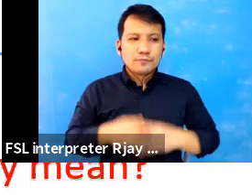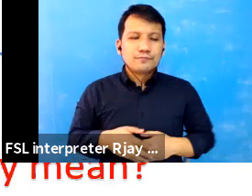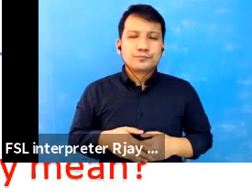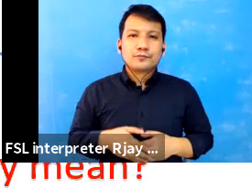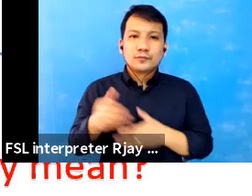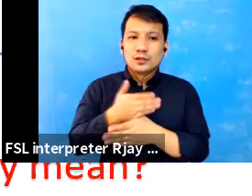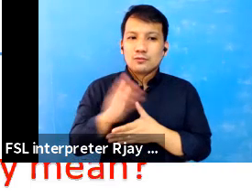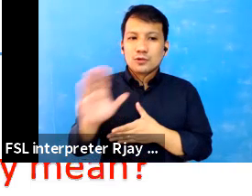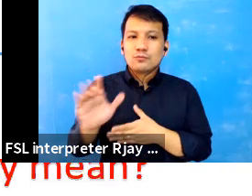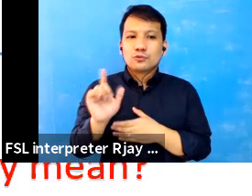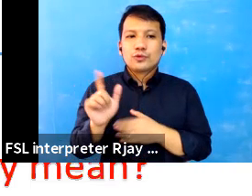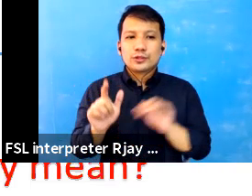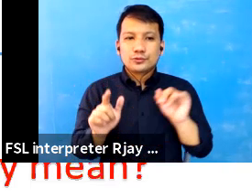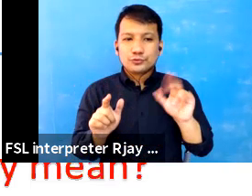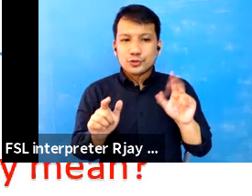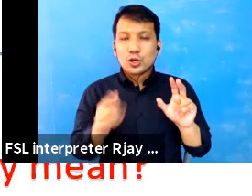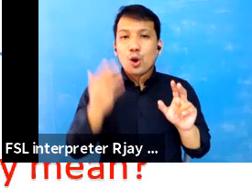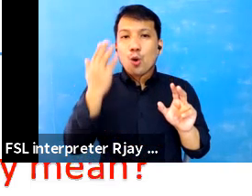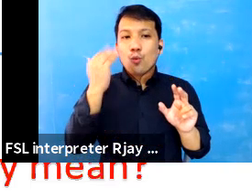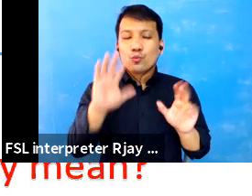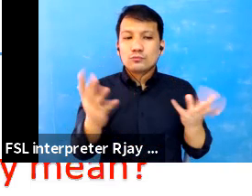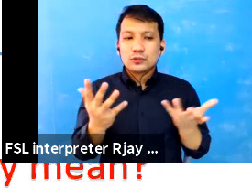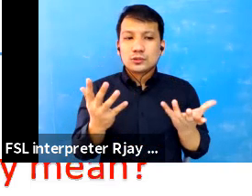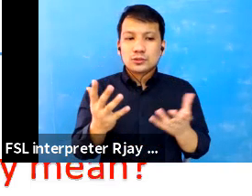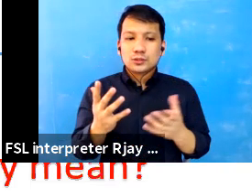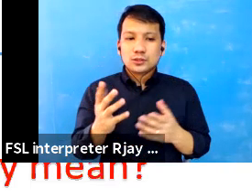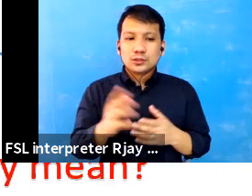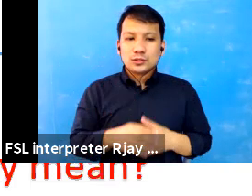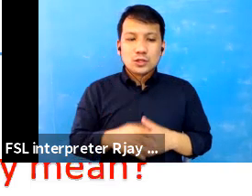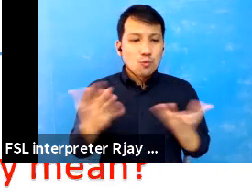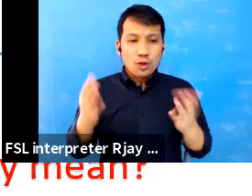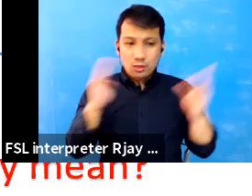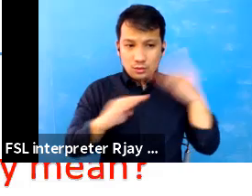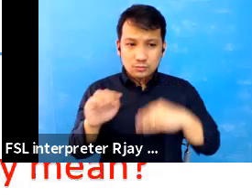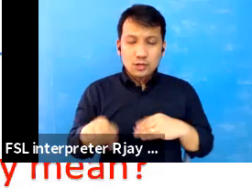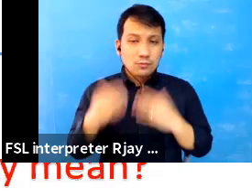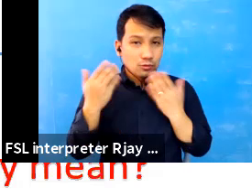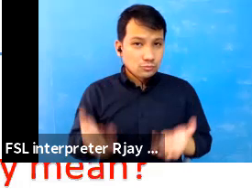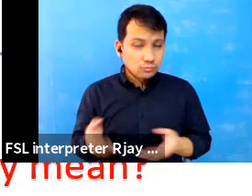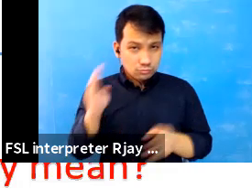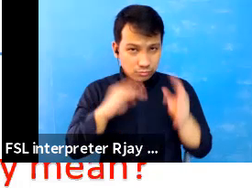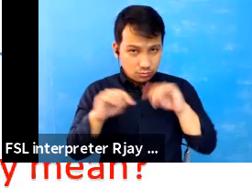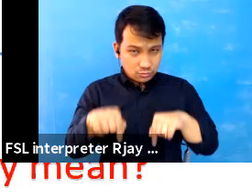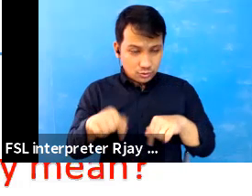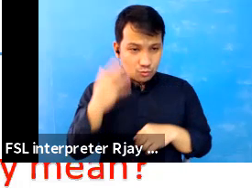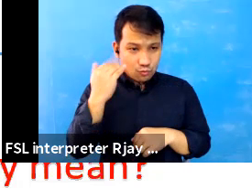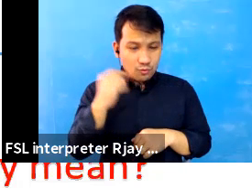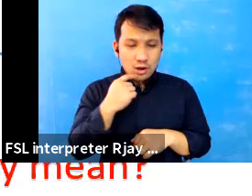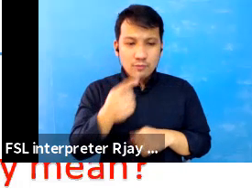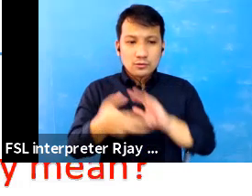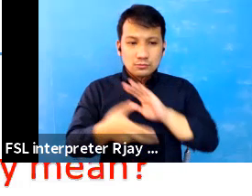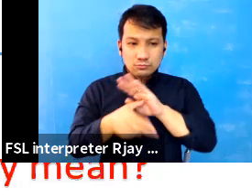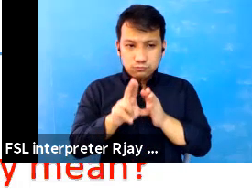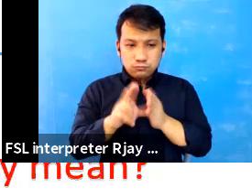that time in 2013, it was almost like there is really no problem in underweight in this country because the records that we